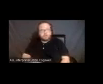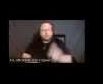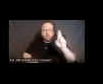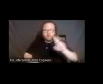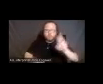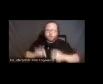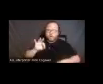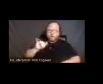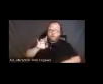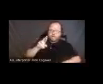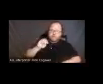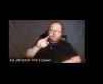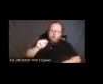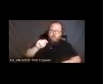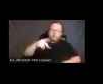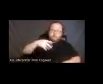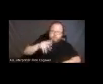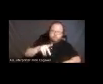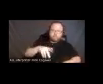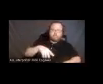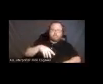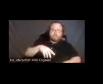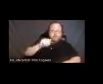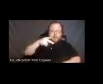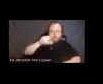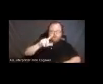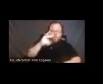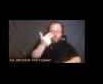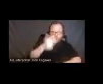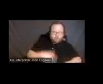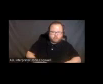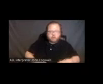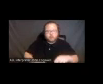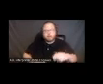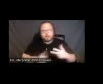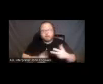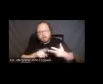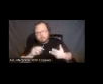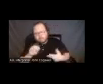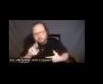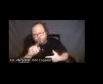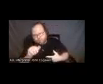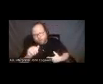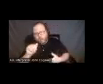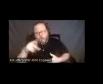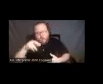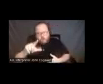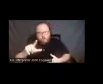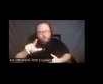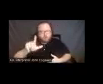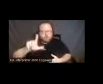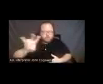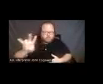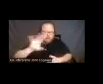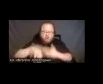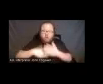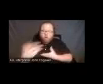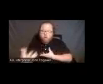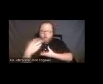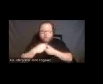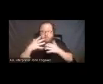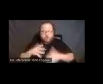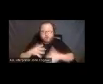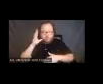Park, April 13th, and in Murrieta, April 27th. All participants will receive a